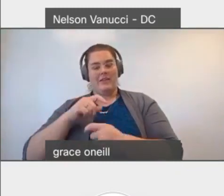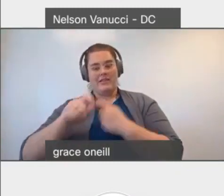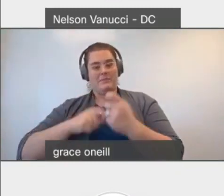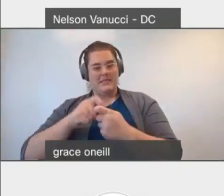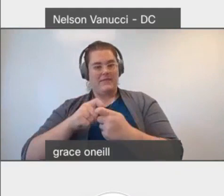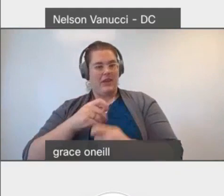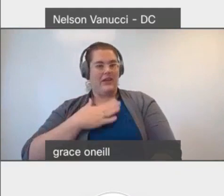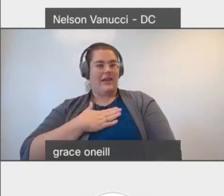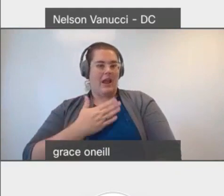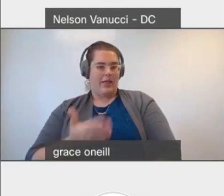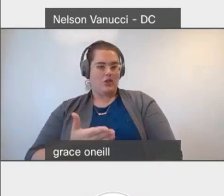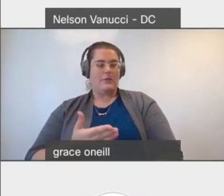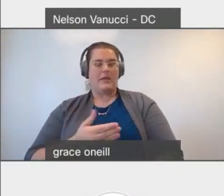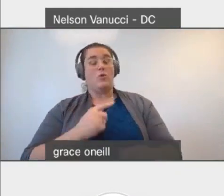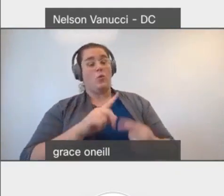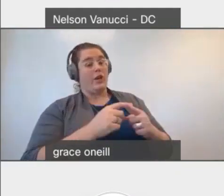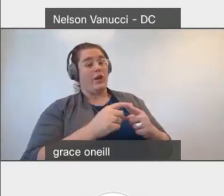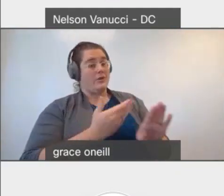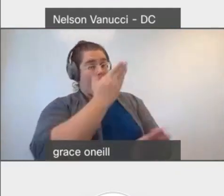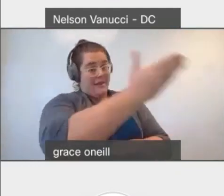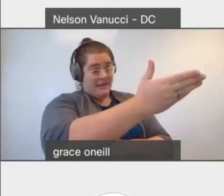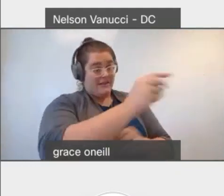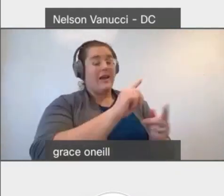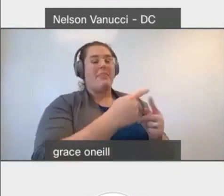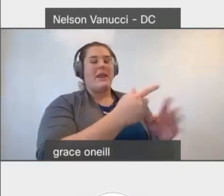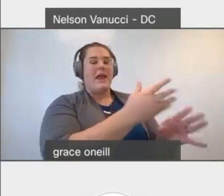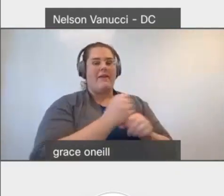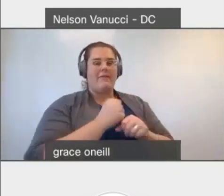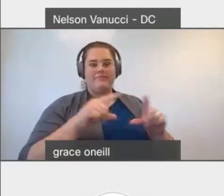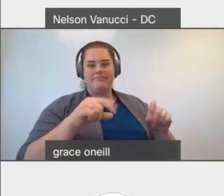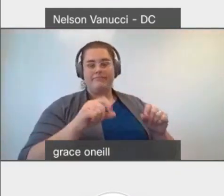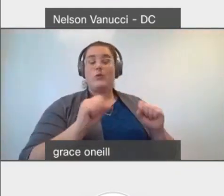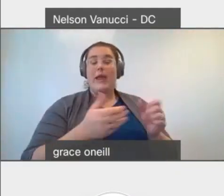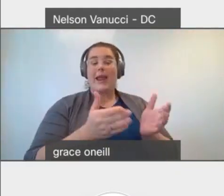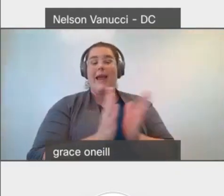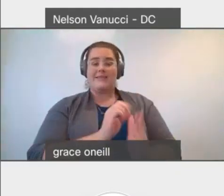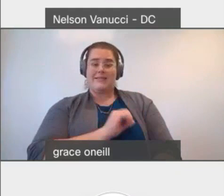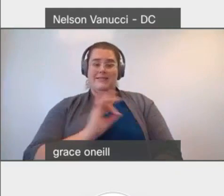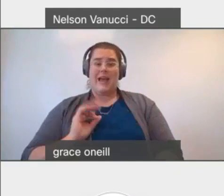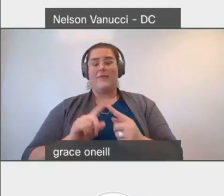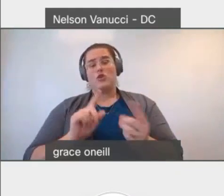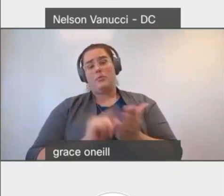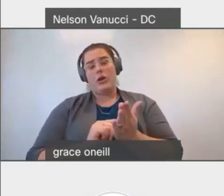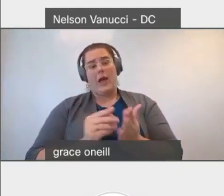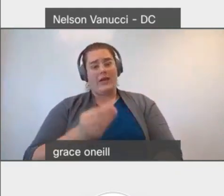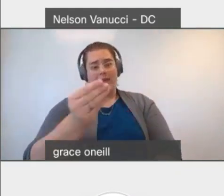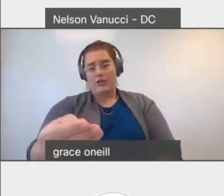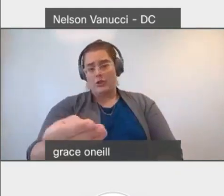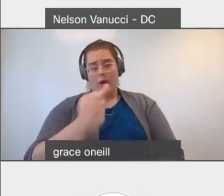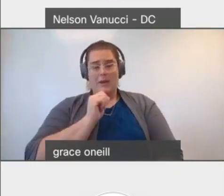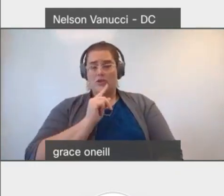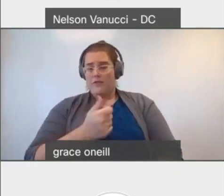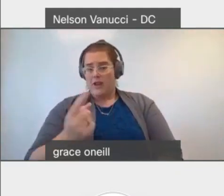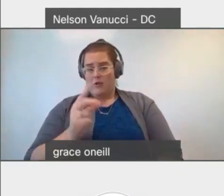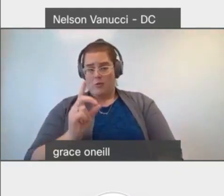have received this. And so, you could ask your staff to print that out and give it to you. I don't know if there's anyone from DC Health